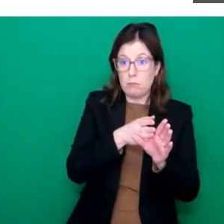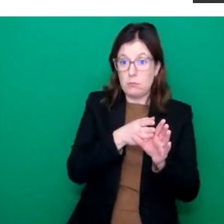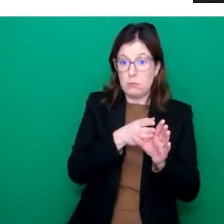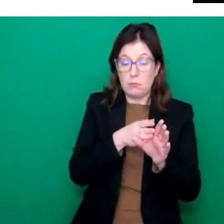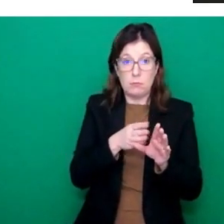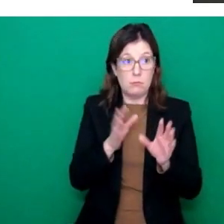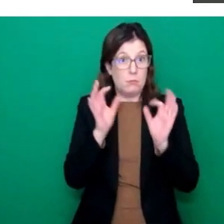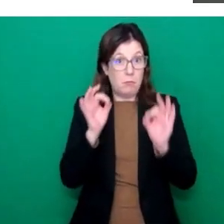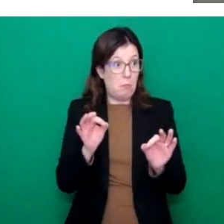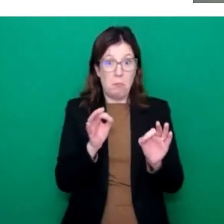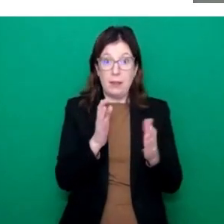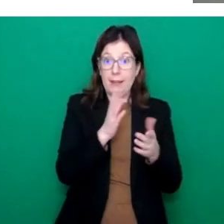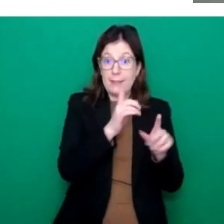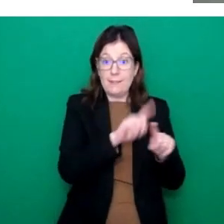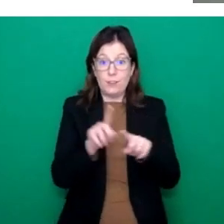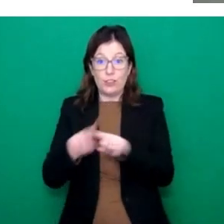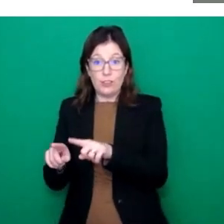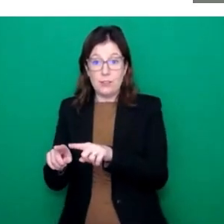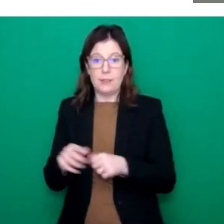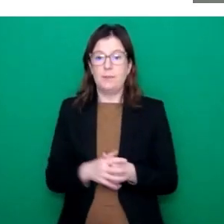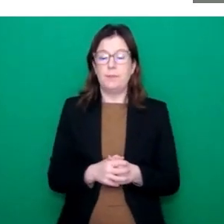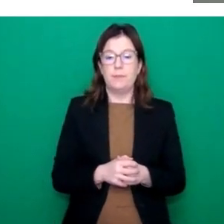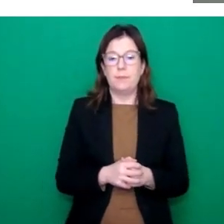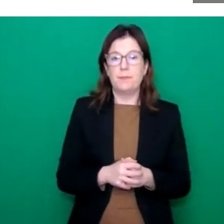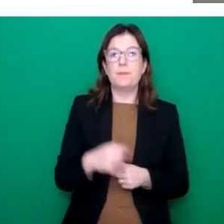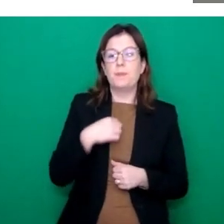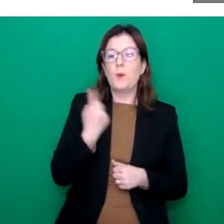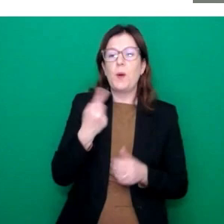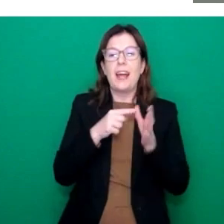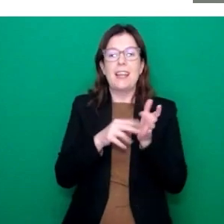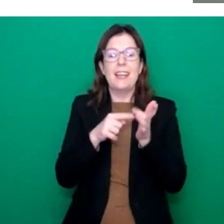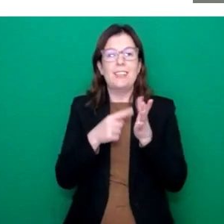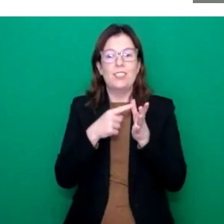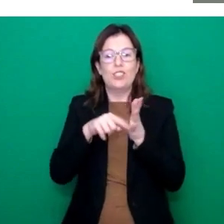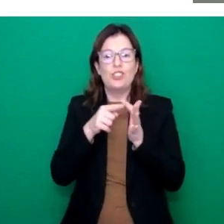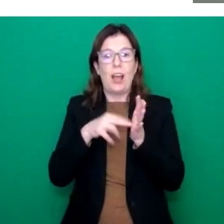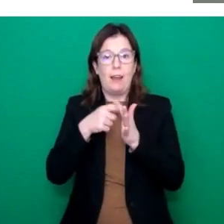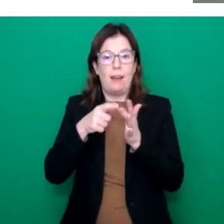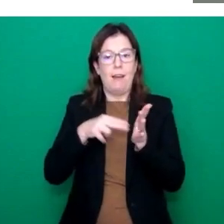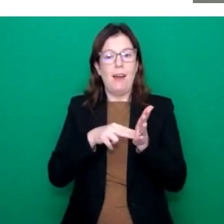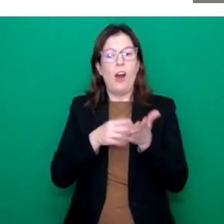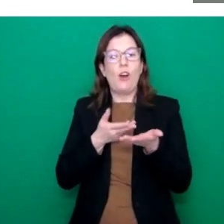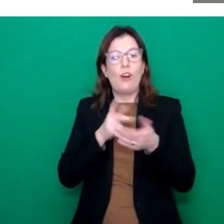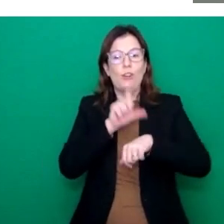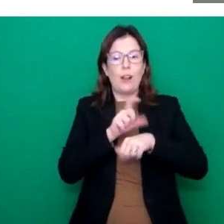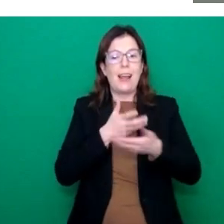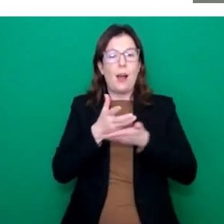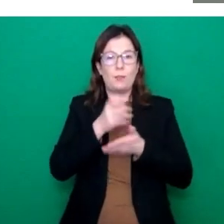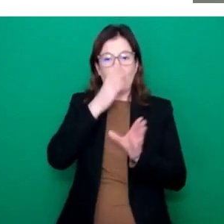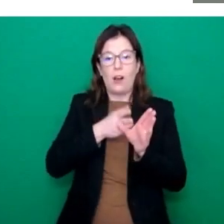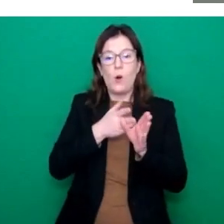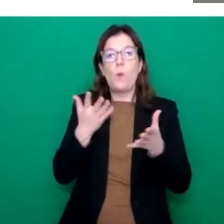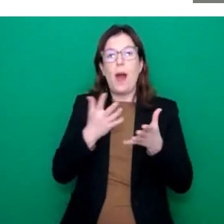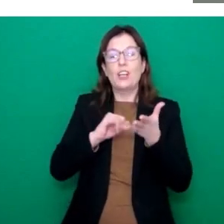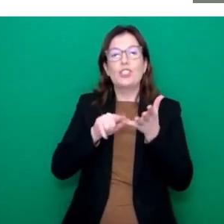same. I am Dr. Anita Jenkins, and I am a consultant counselling psychologist at Surrey and Borders